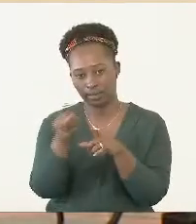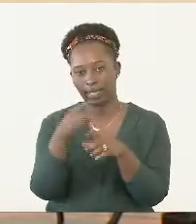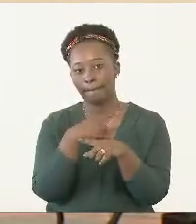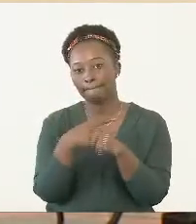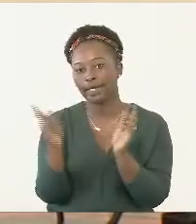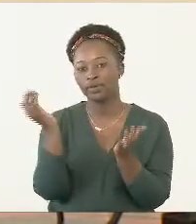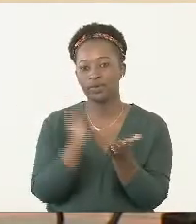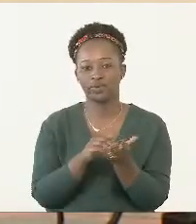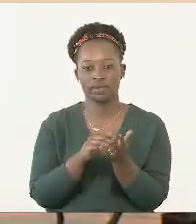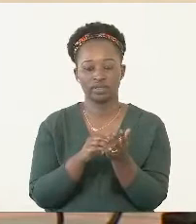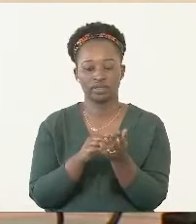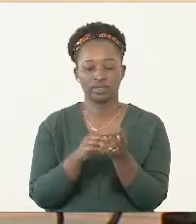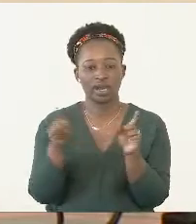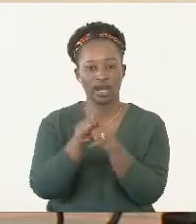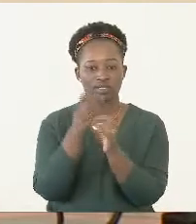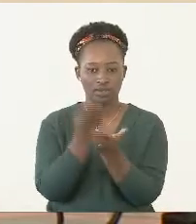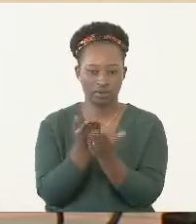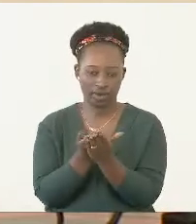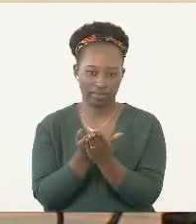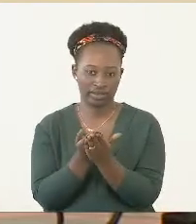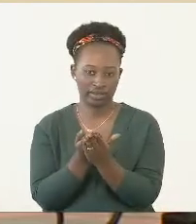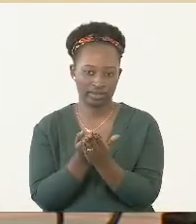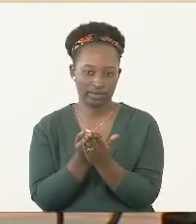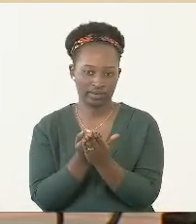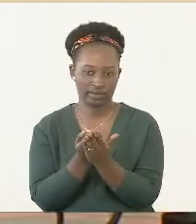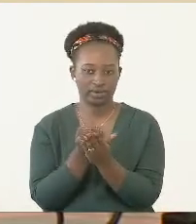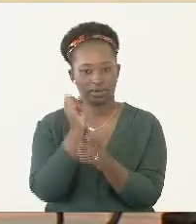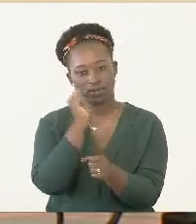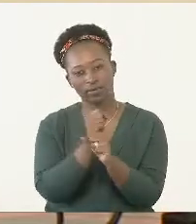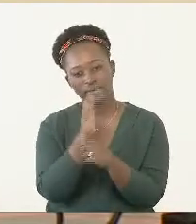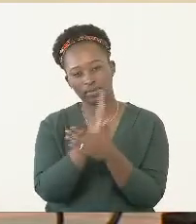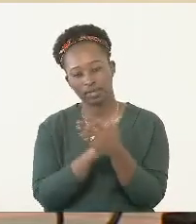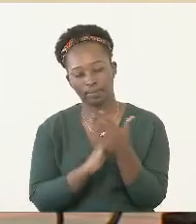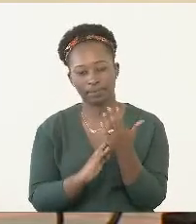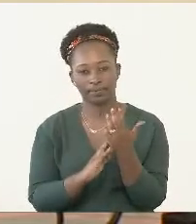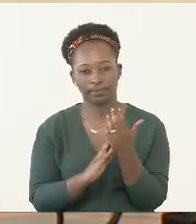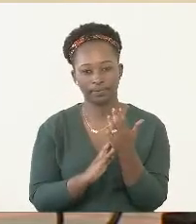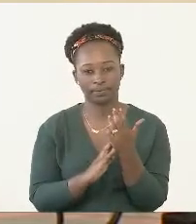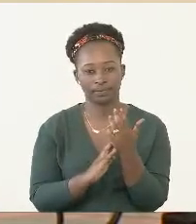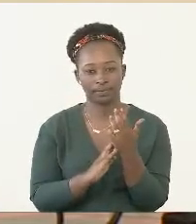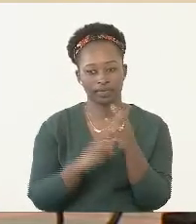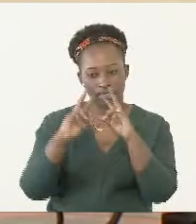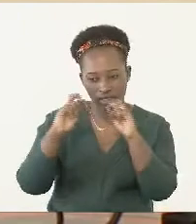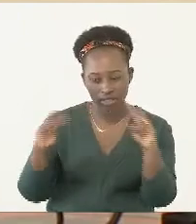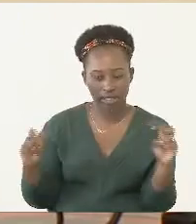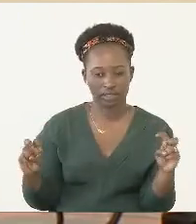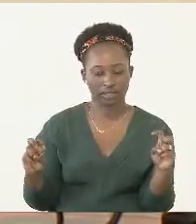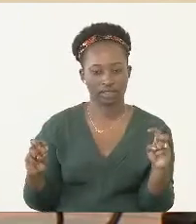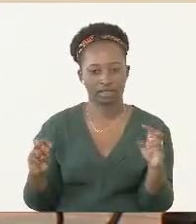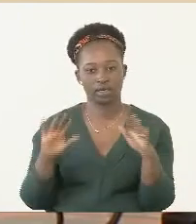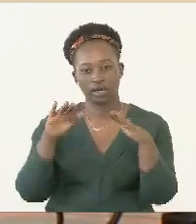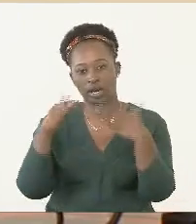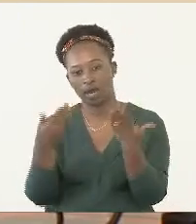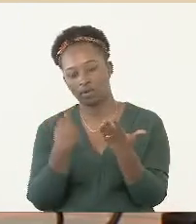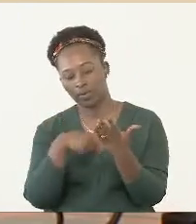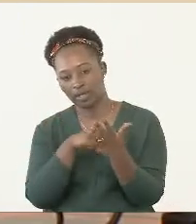also, as a requirement, do some bit of foundations of research. How do I